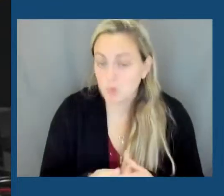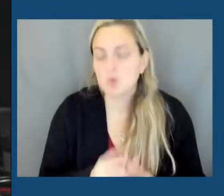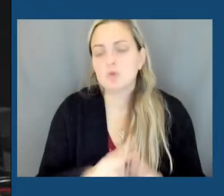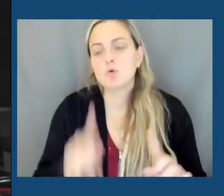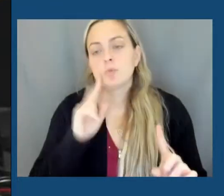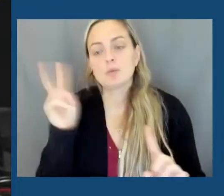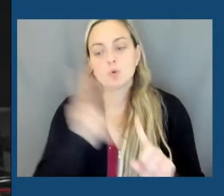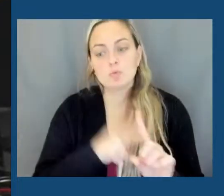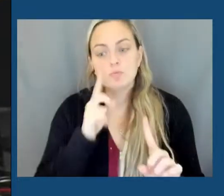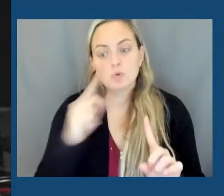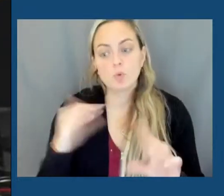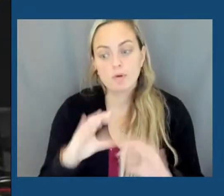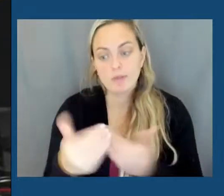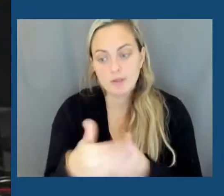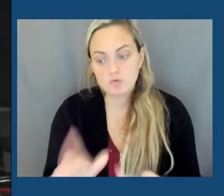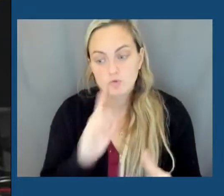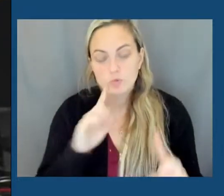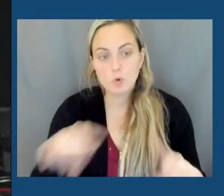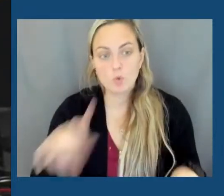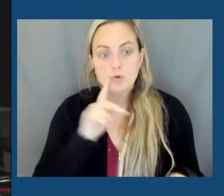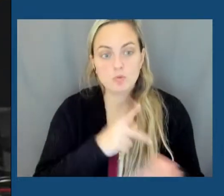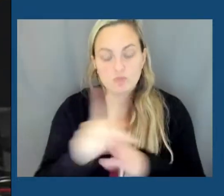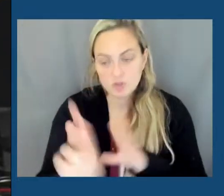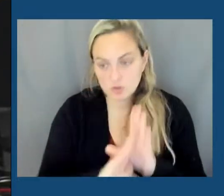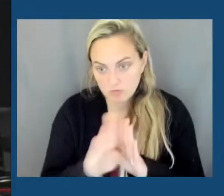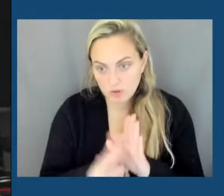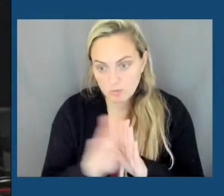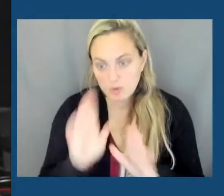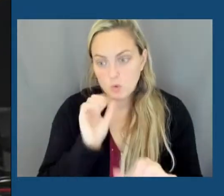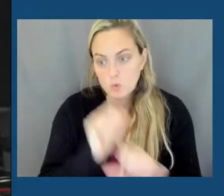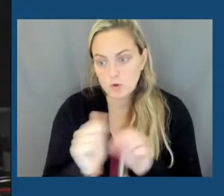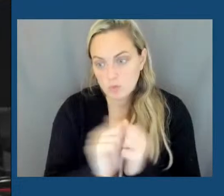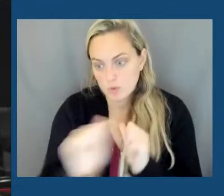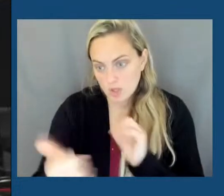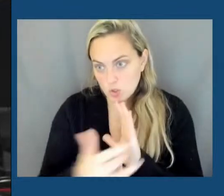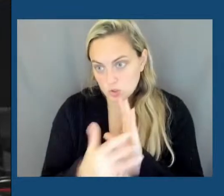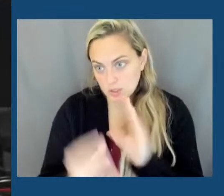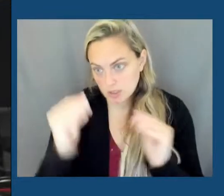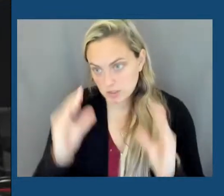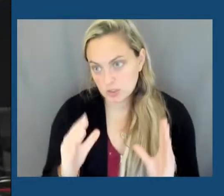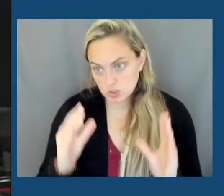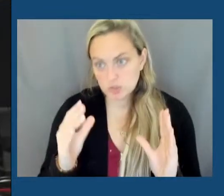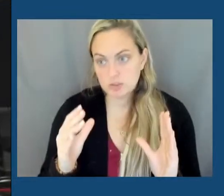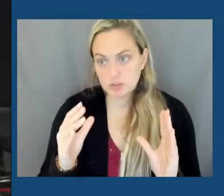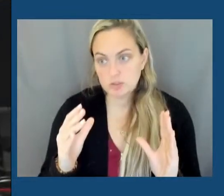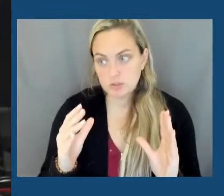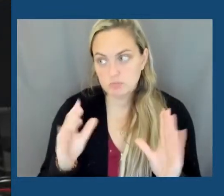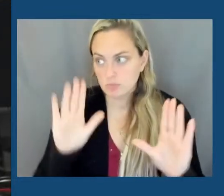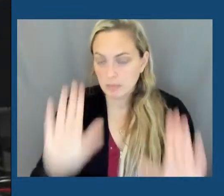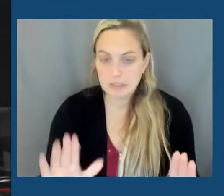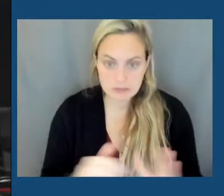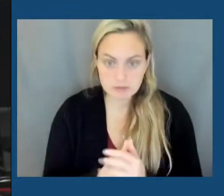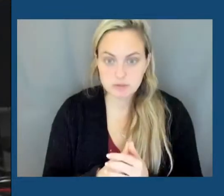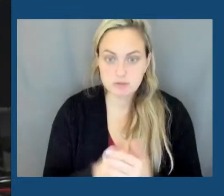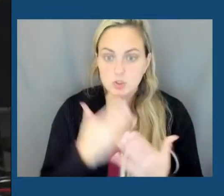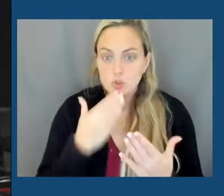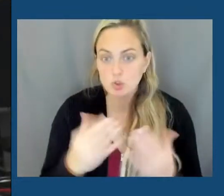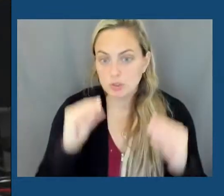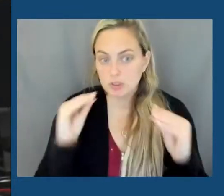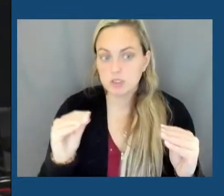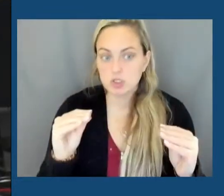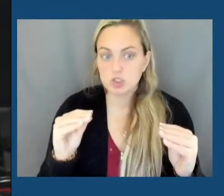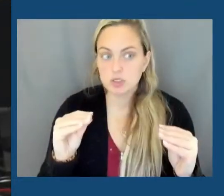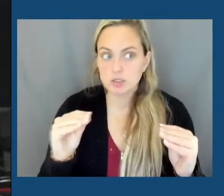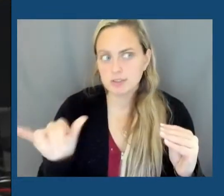this into my classroom, going to this professional development, working with other tech teachers, has been amazing, because good teaching is kind of like